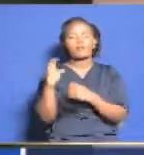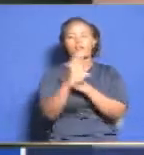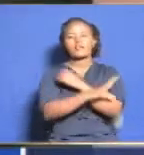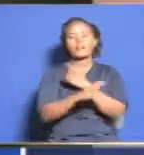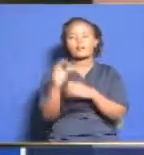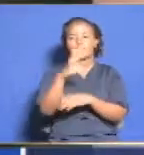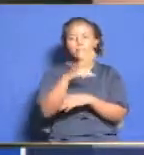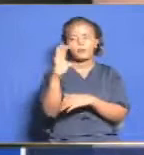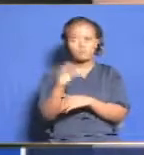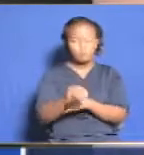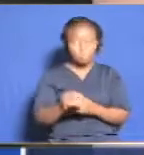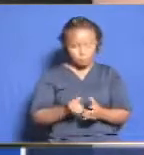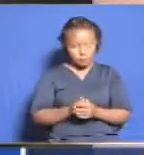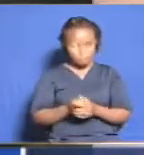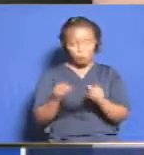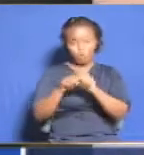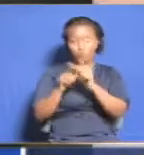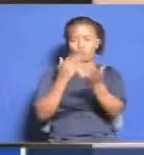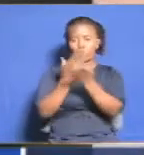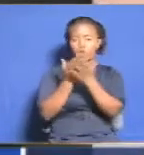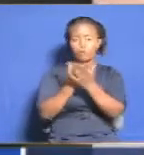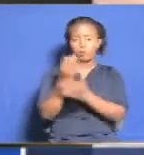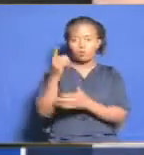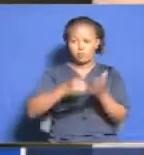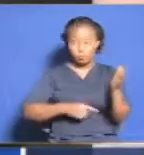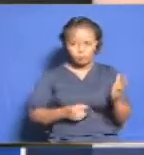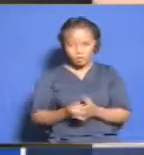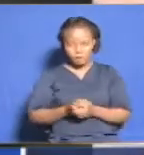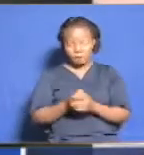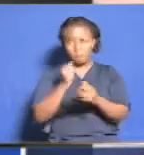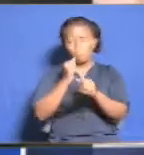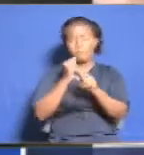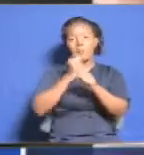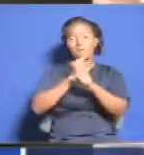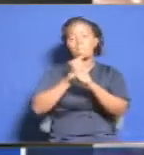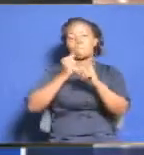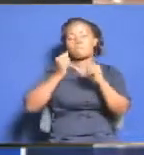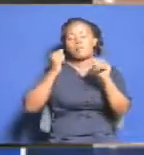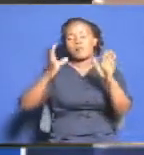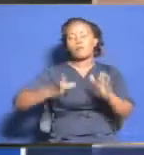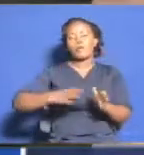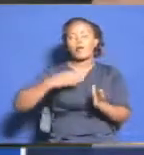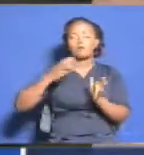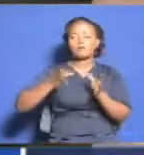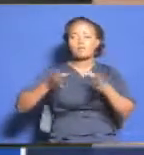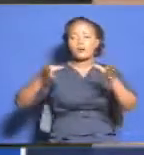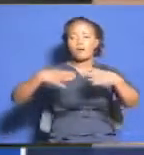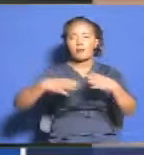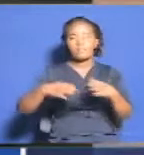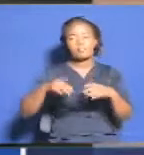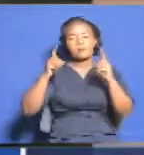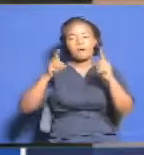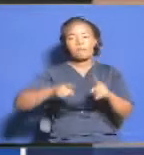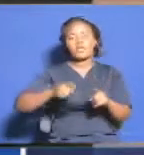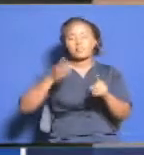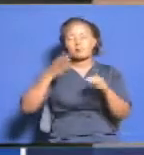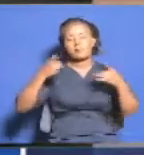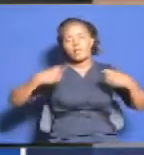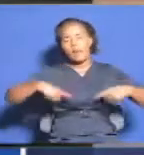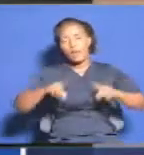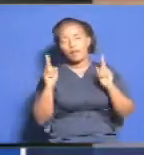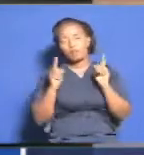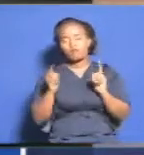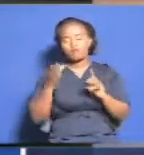He proposes that employers who are able to sponsor their employees for private medical covers be exempted or allowed to